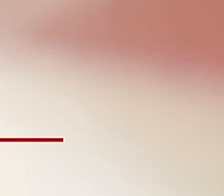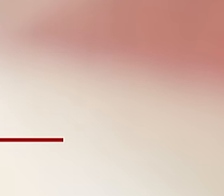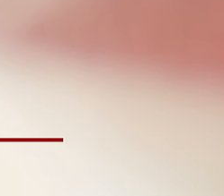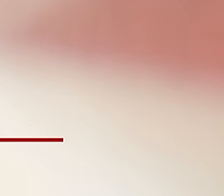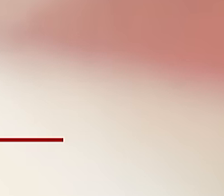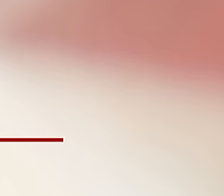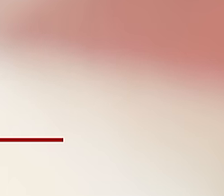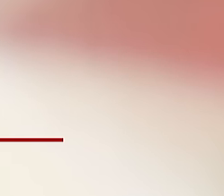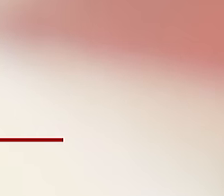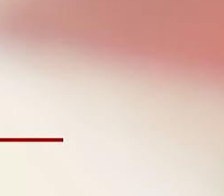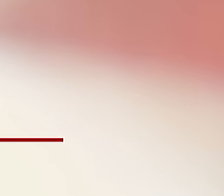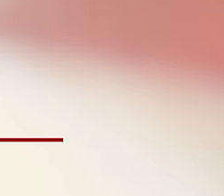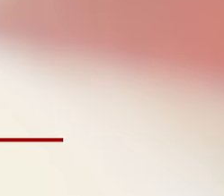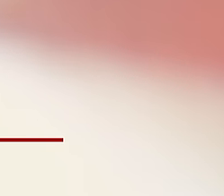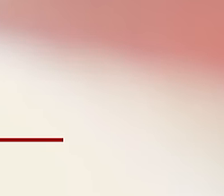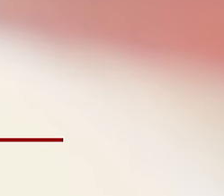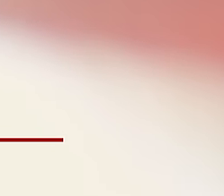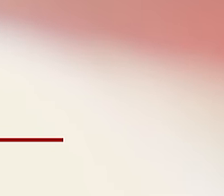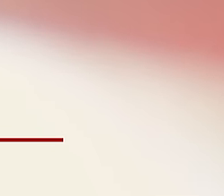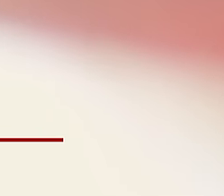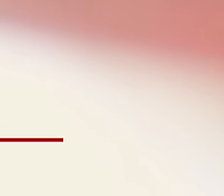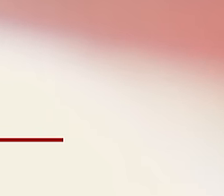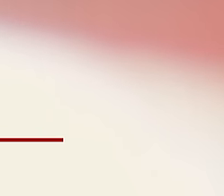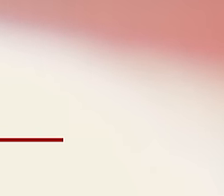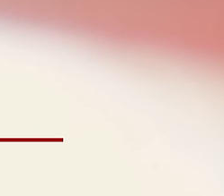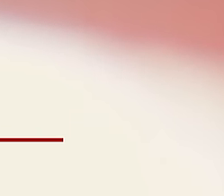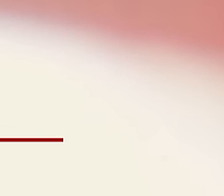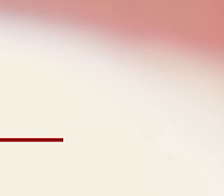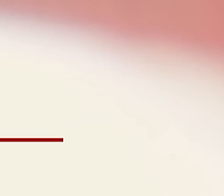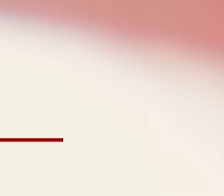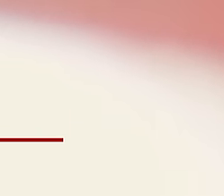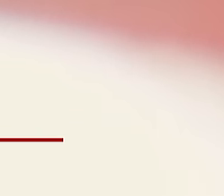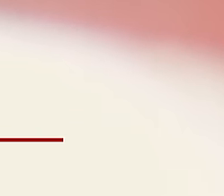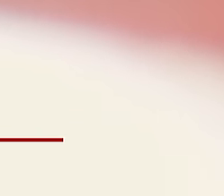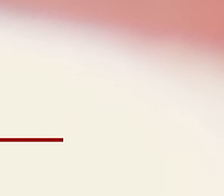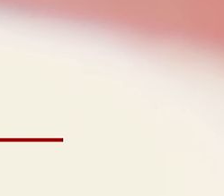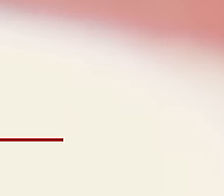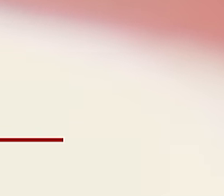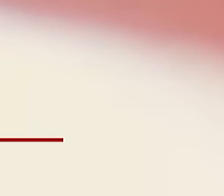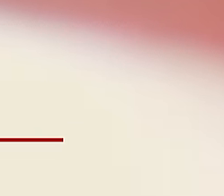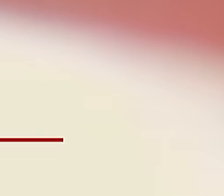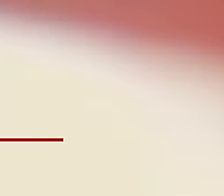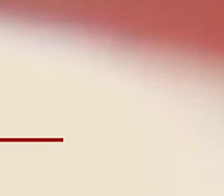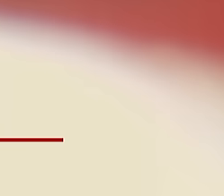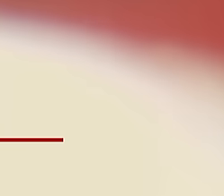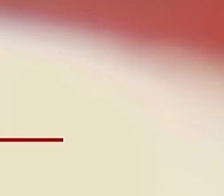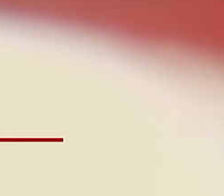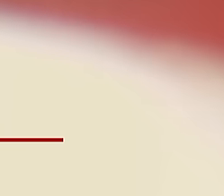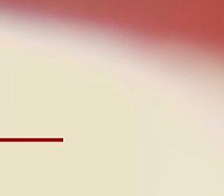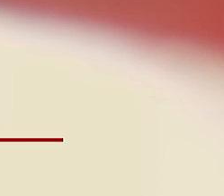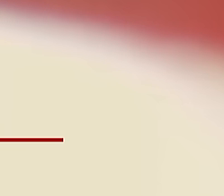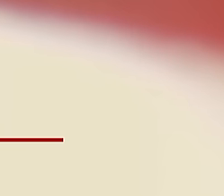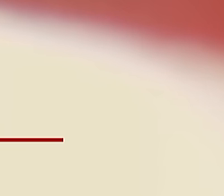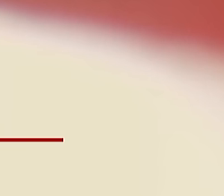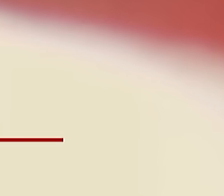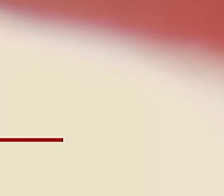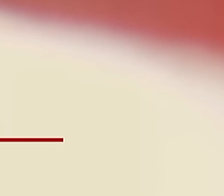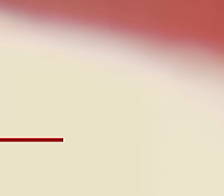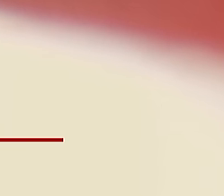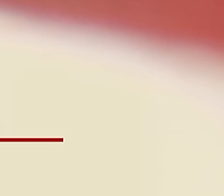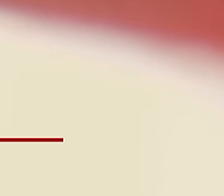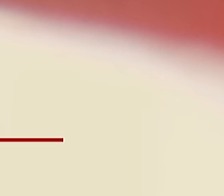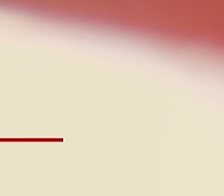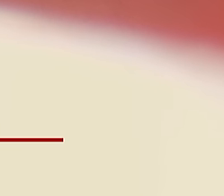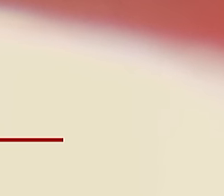mercy on me and hear my prayer Lord